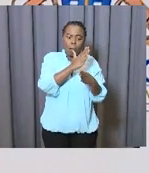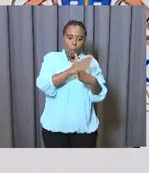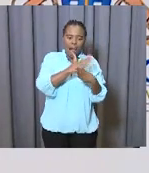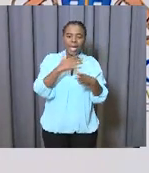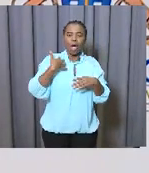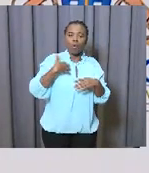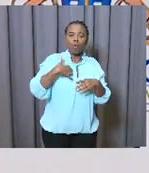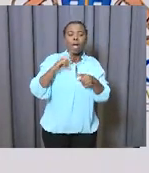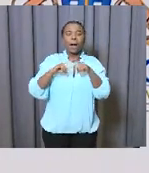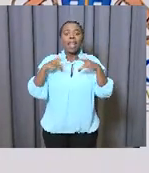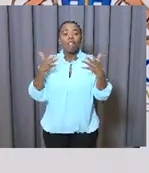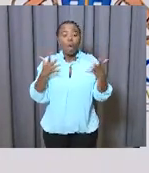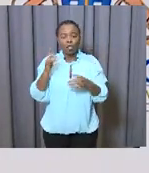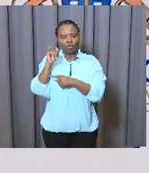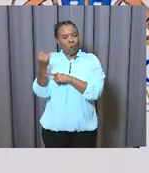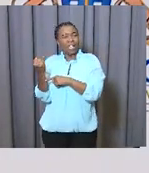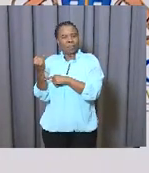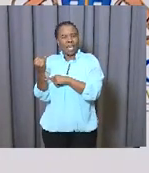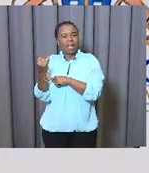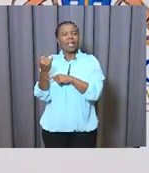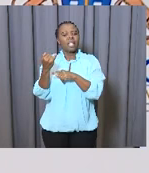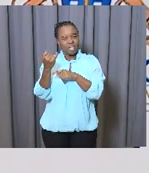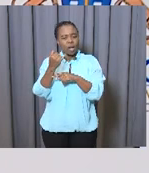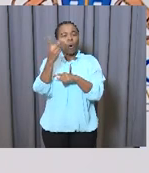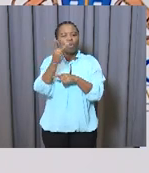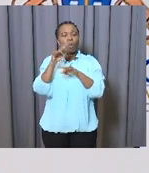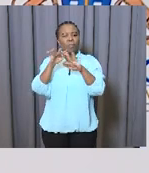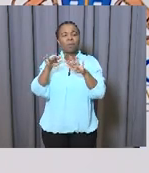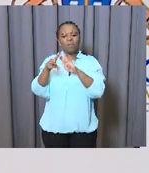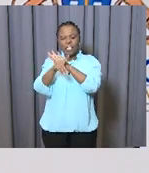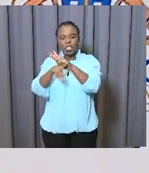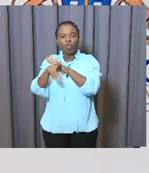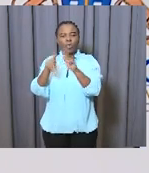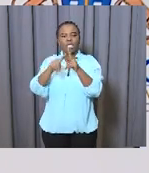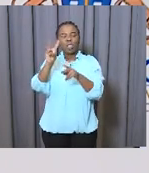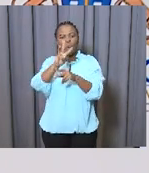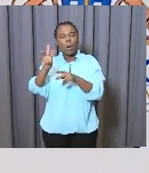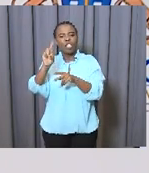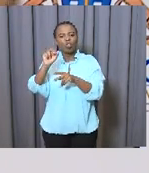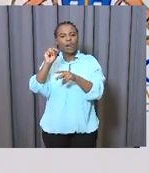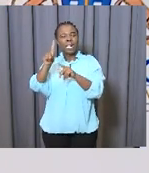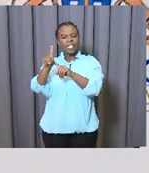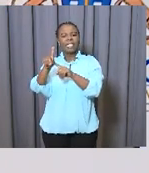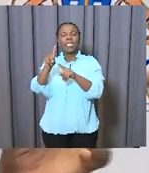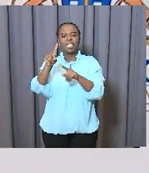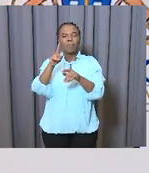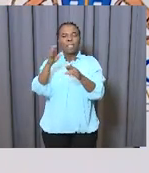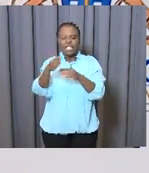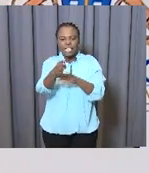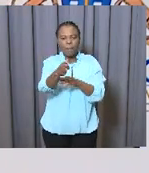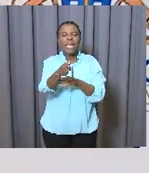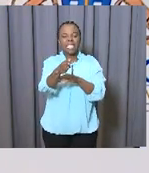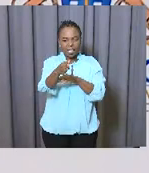in Johannesburg. Even the people who live in the districts, in the West Rand, and in Sidibe, most of